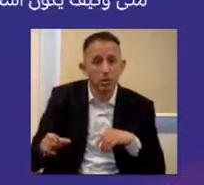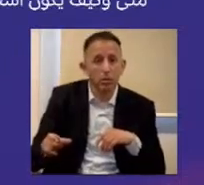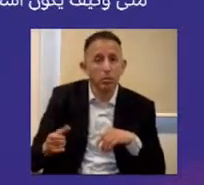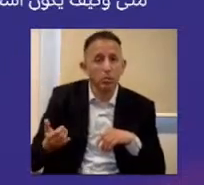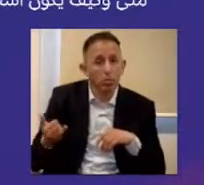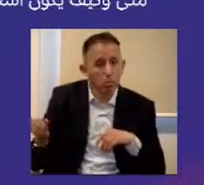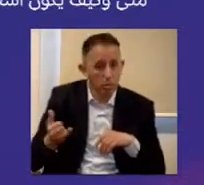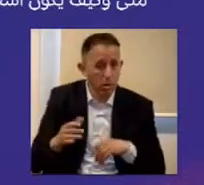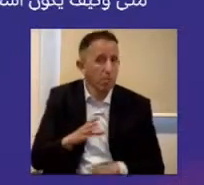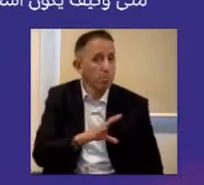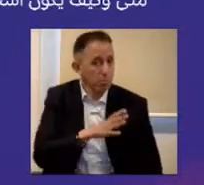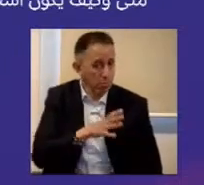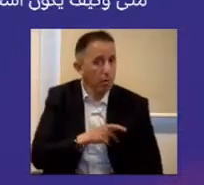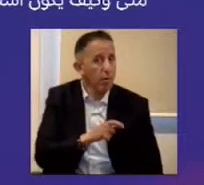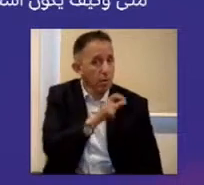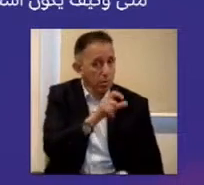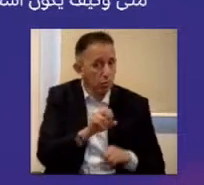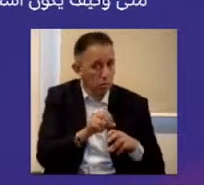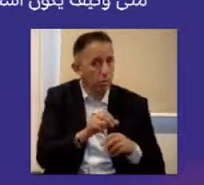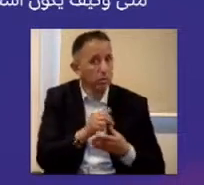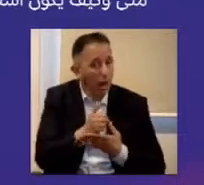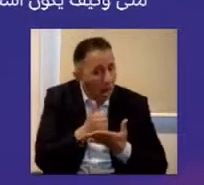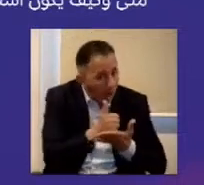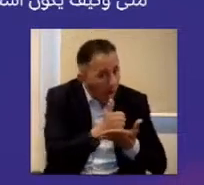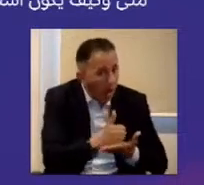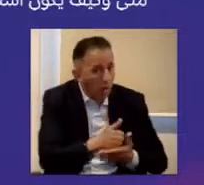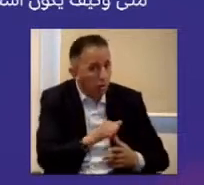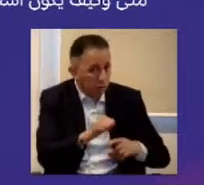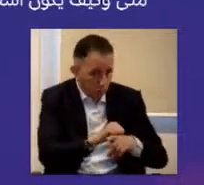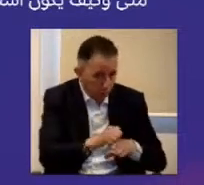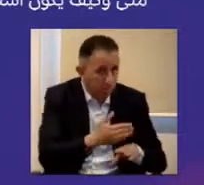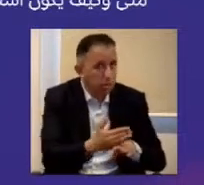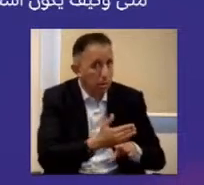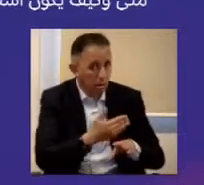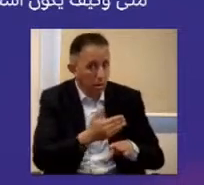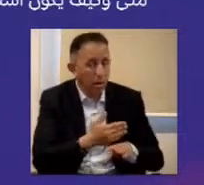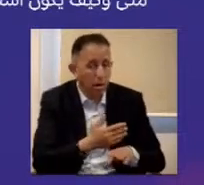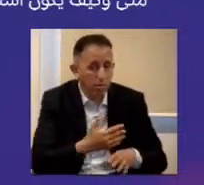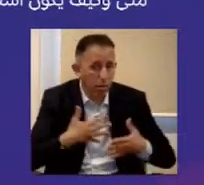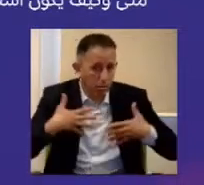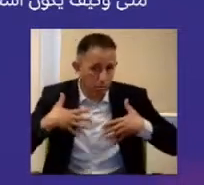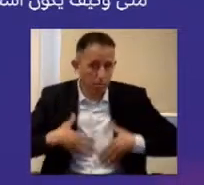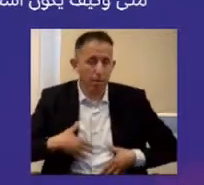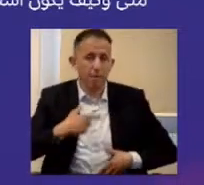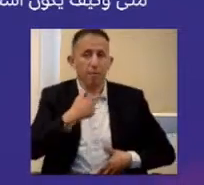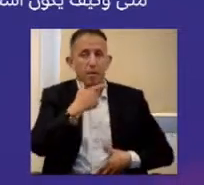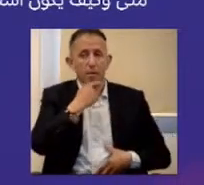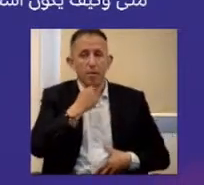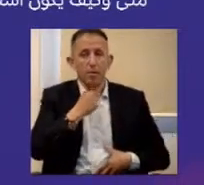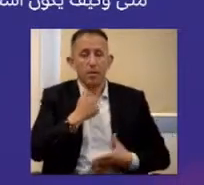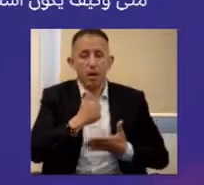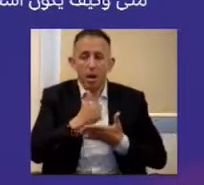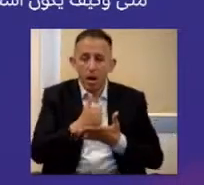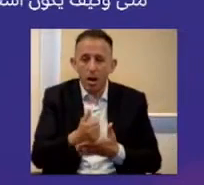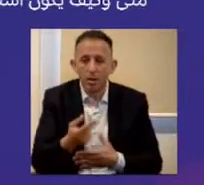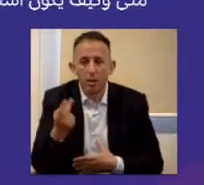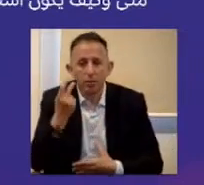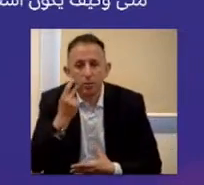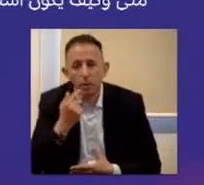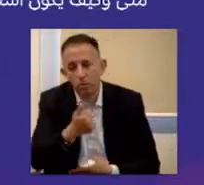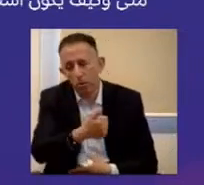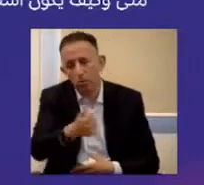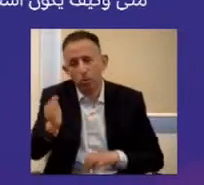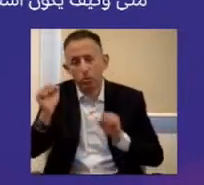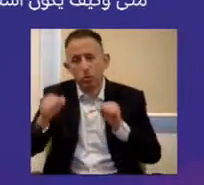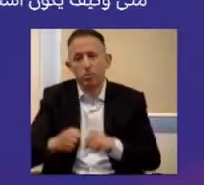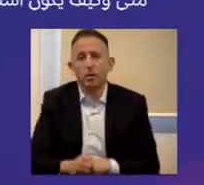AI for educational research. AI is not just a tool. Here, the title of this seminar is AI as a tool,